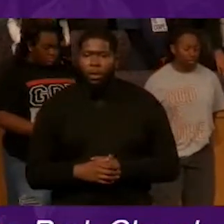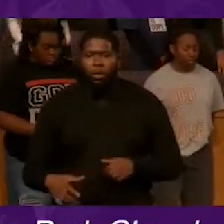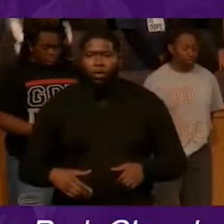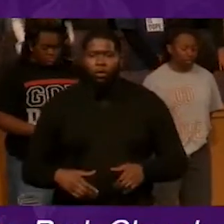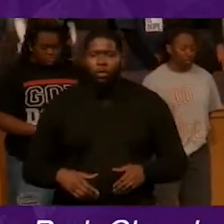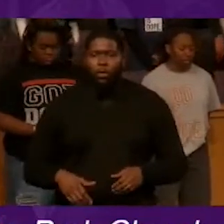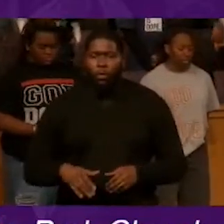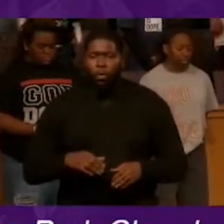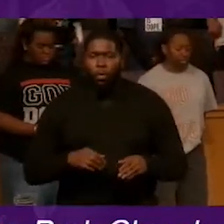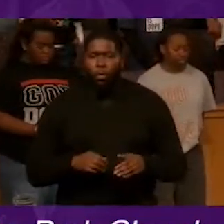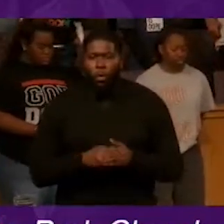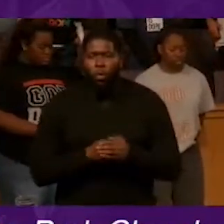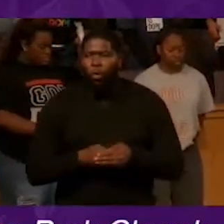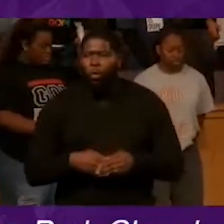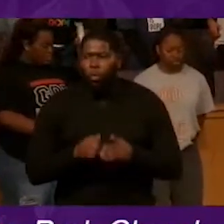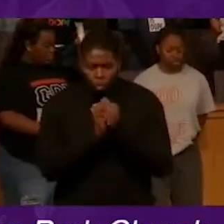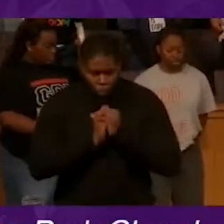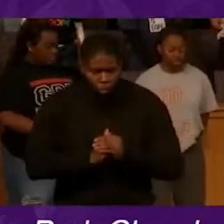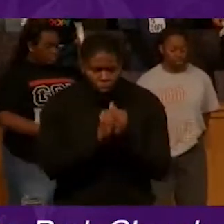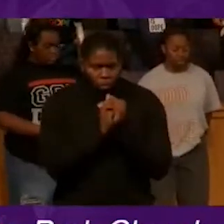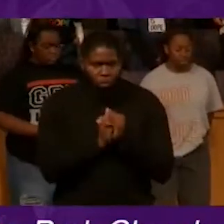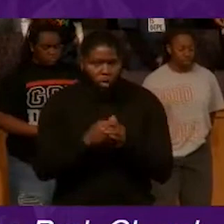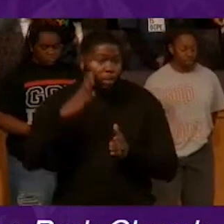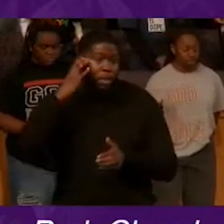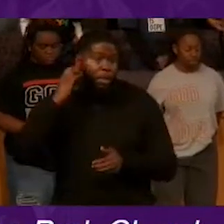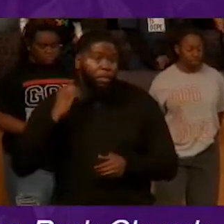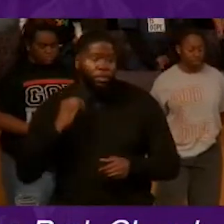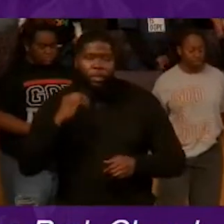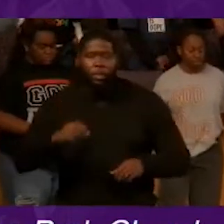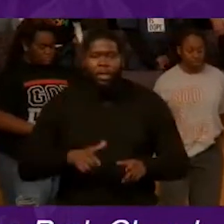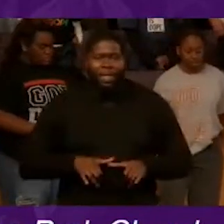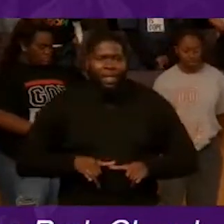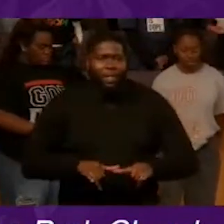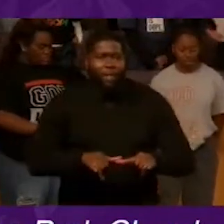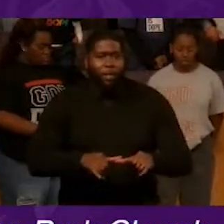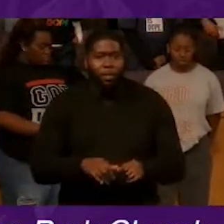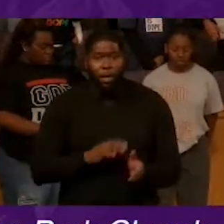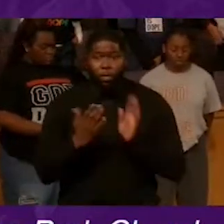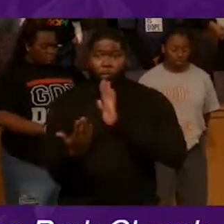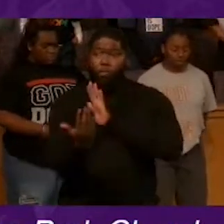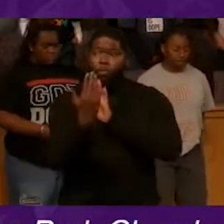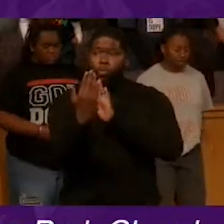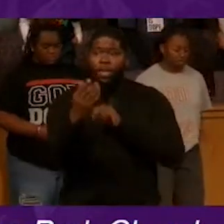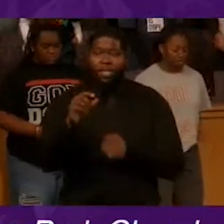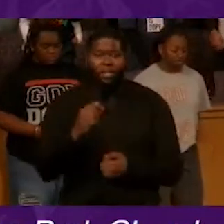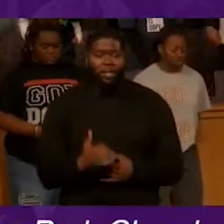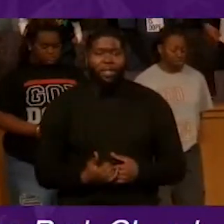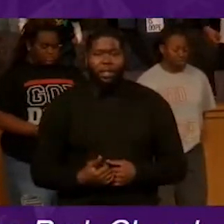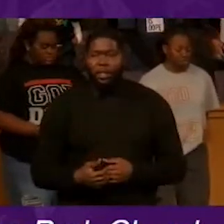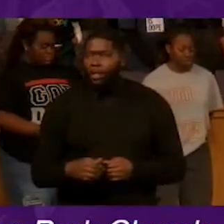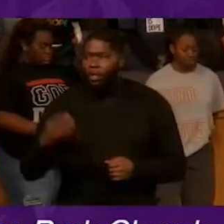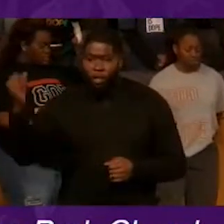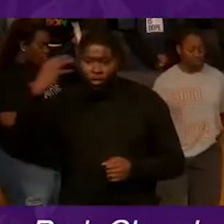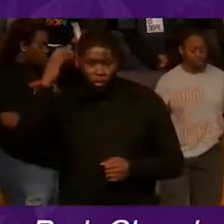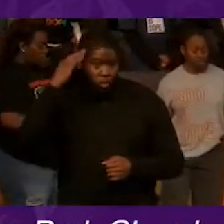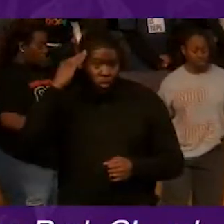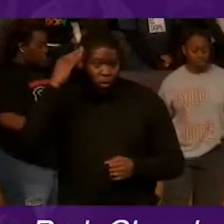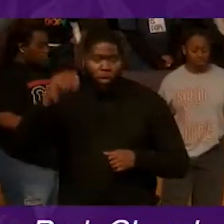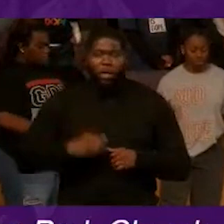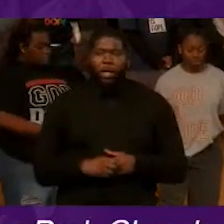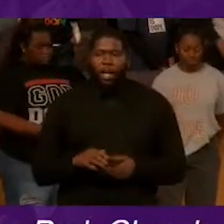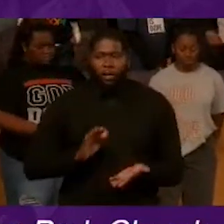of our worship experience, God, we pray even now, God, that you continue to make your presence known and felt in this